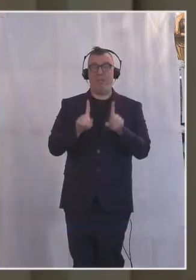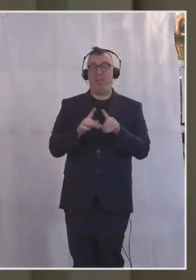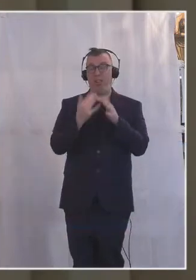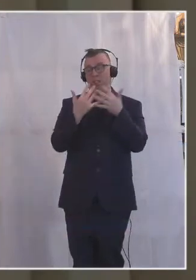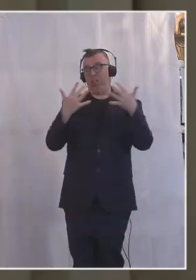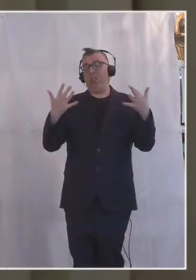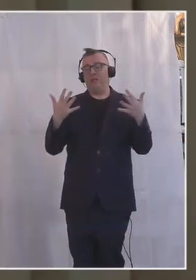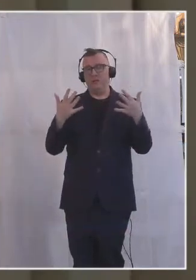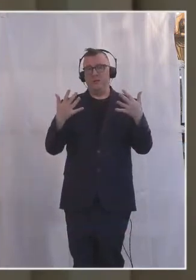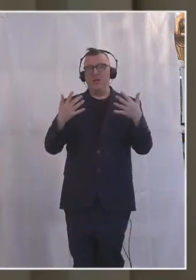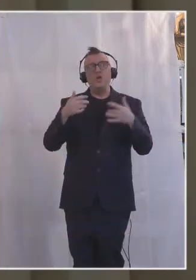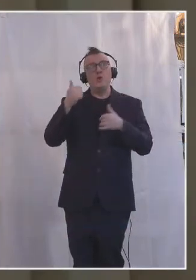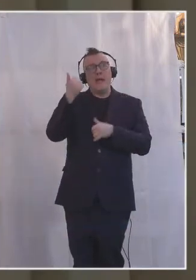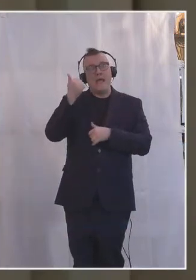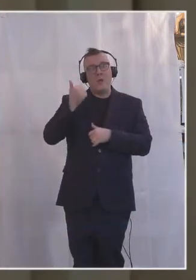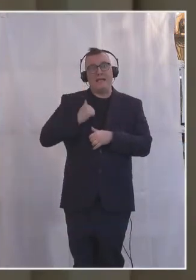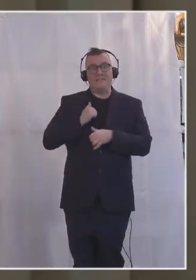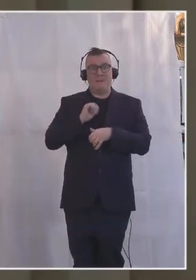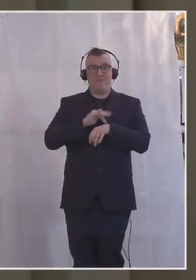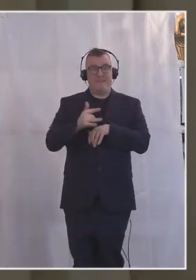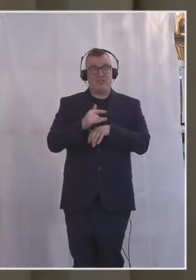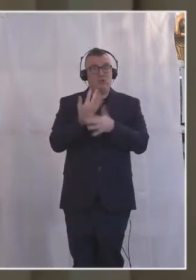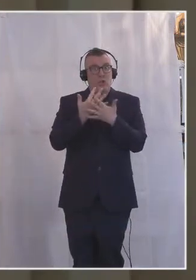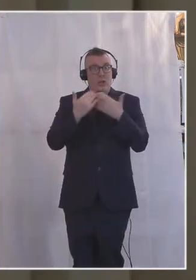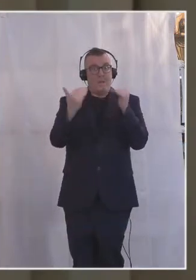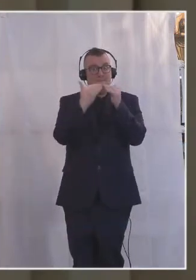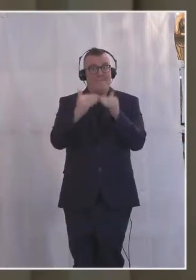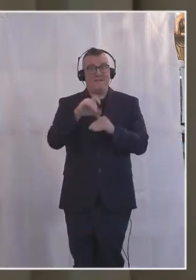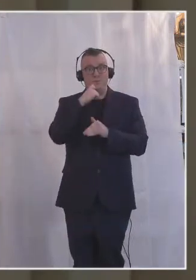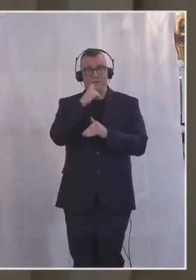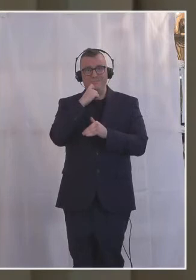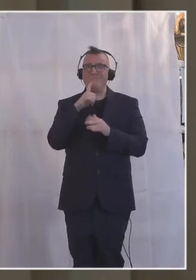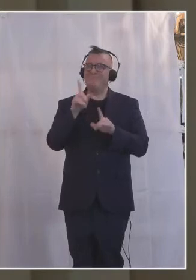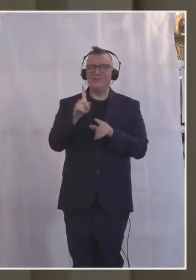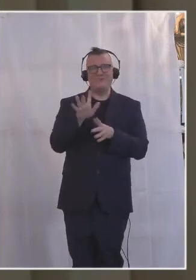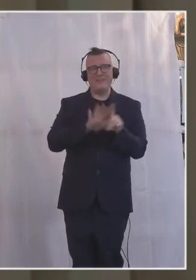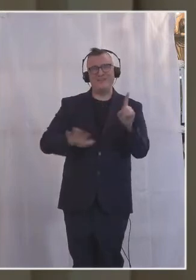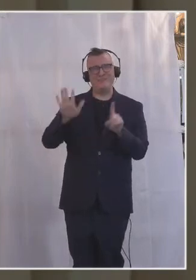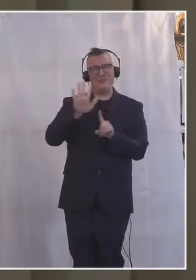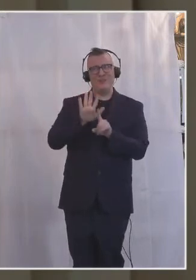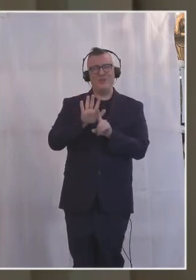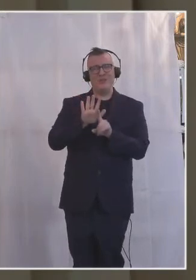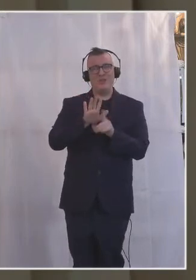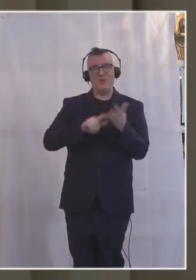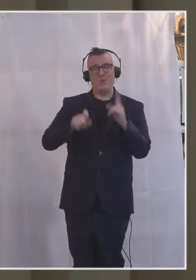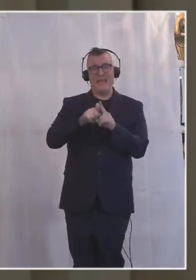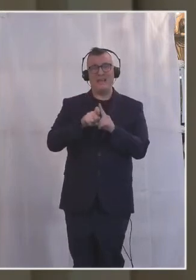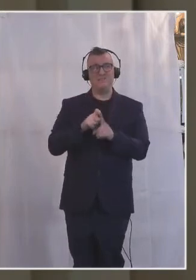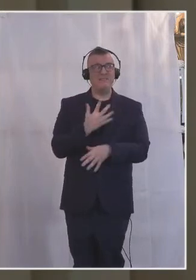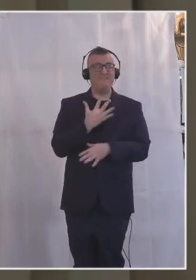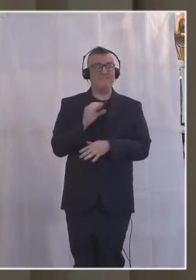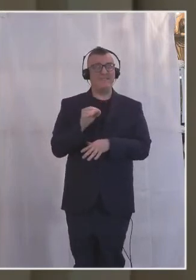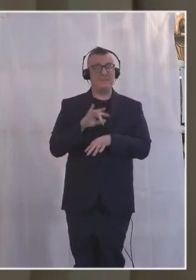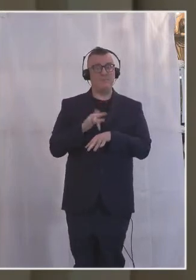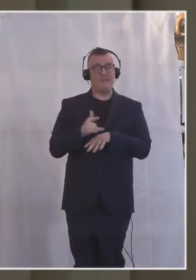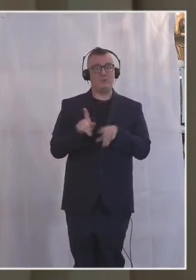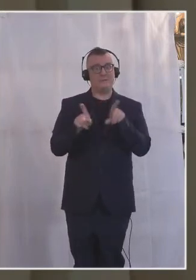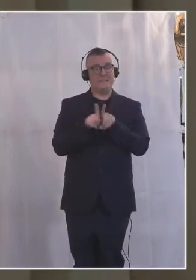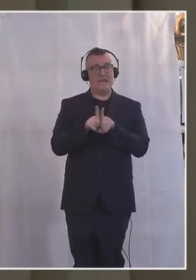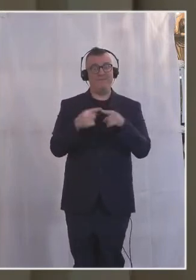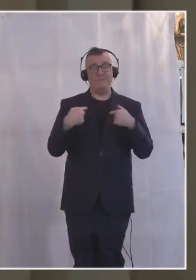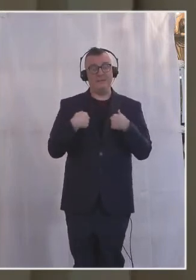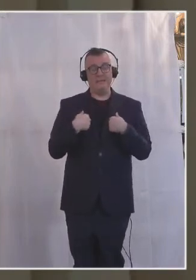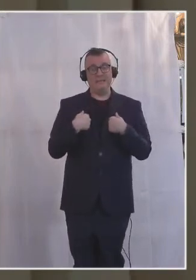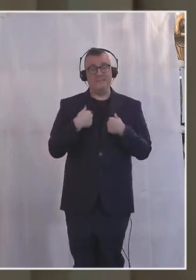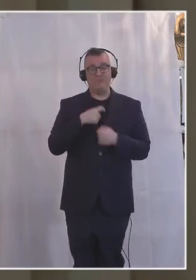it. I think currently at last count in the UK, there's fewer than 50 of us. So not many of us at all. So it's meant that